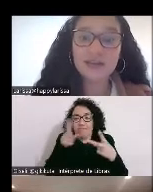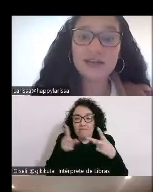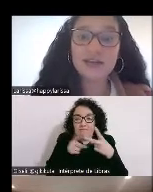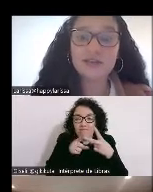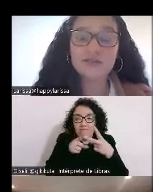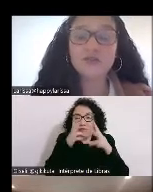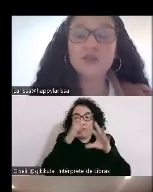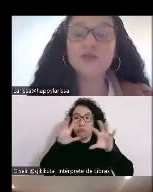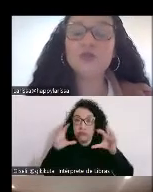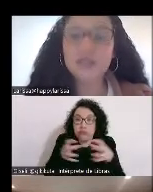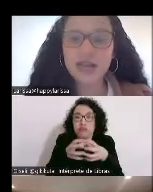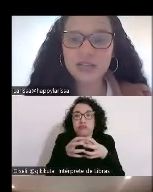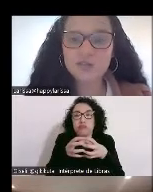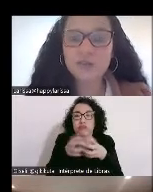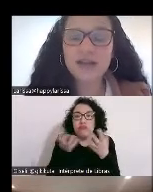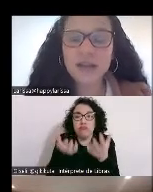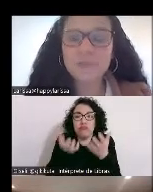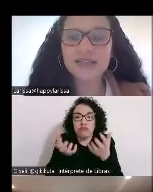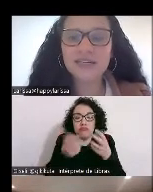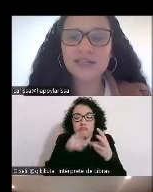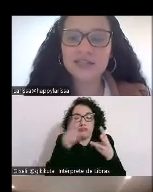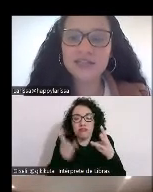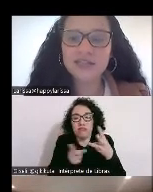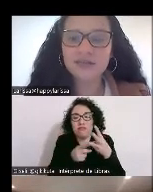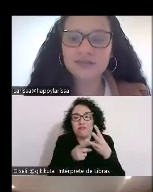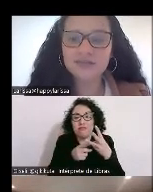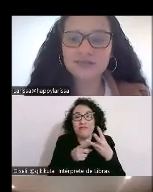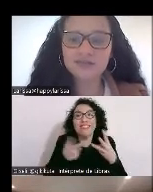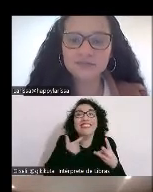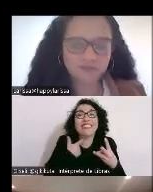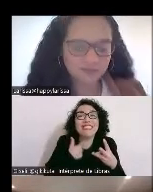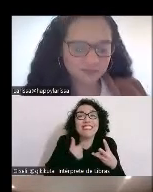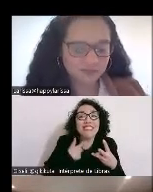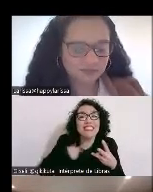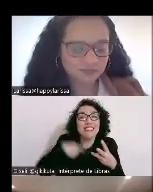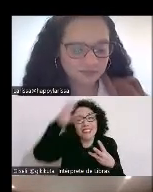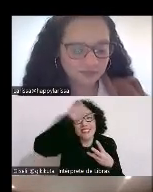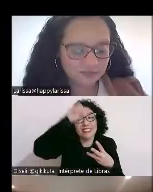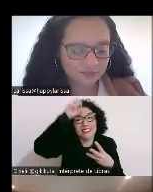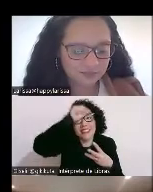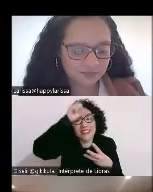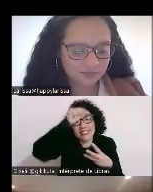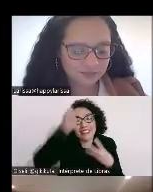engajamento leva o entusiasmo para aprender na sala de aula.